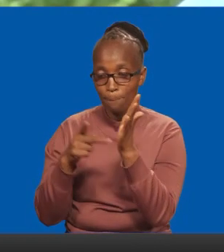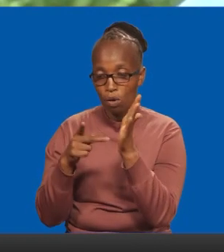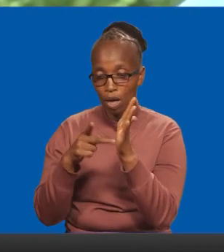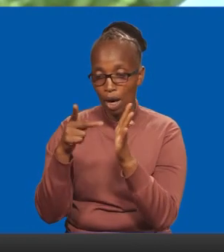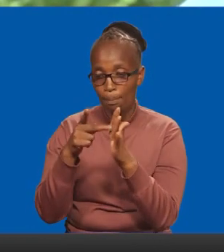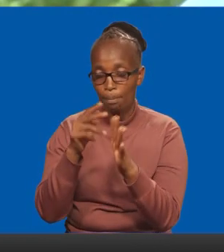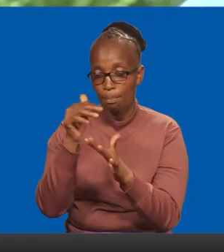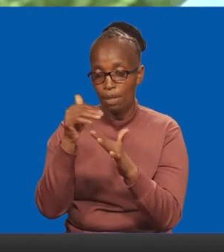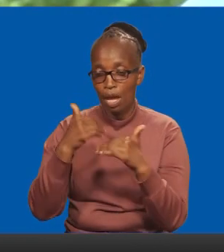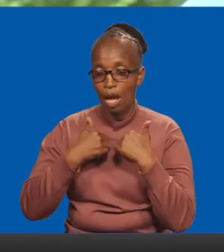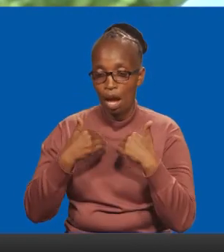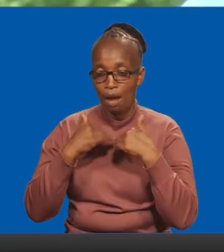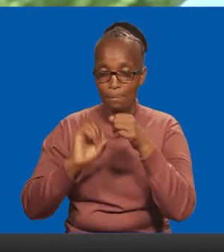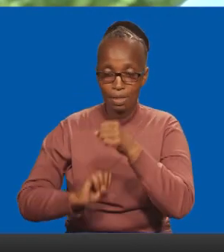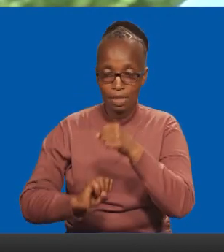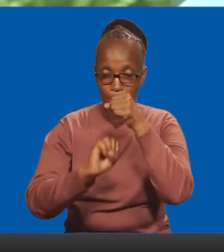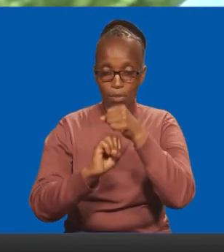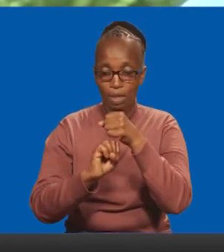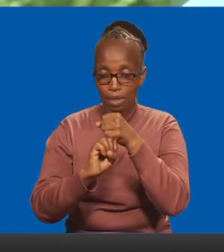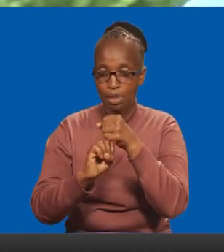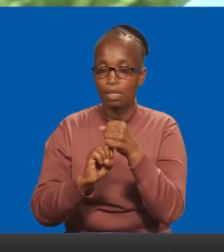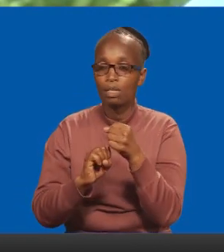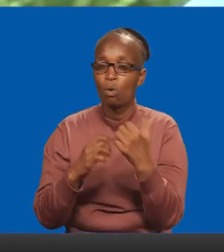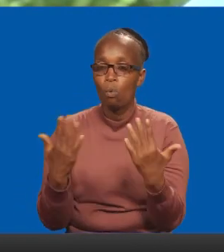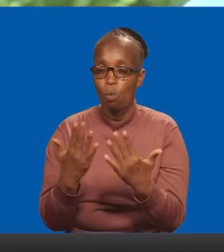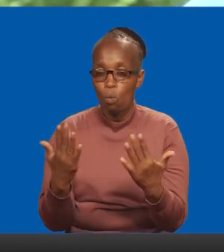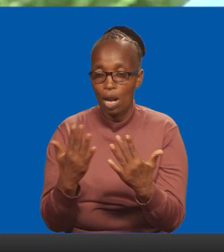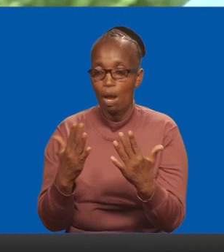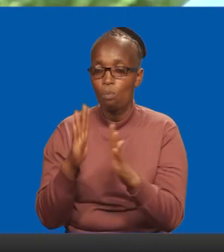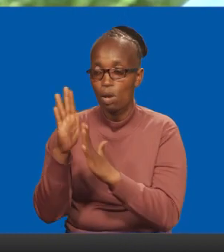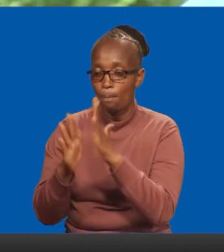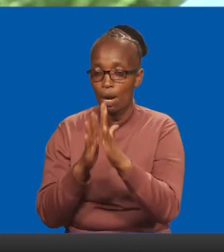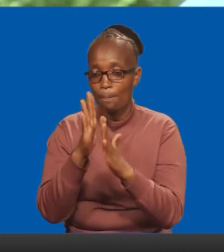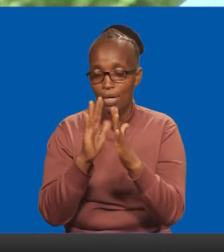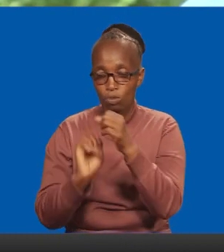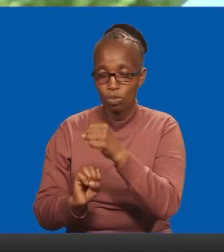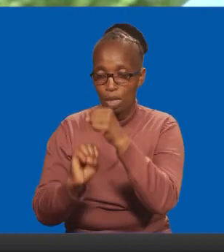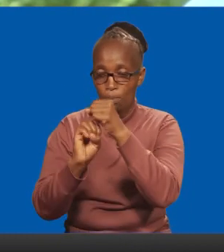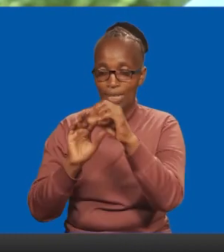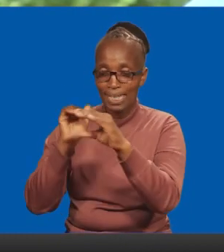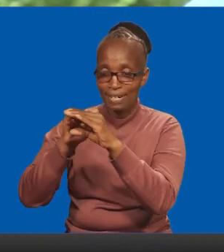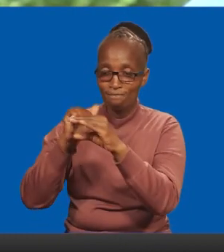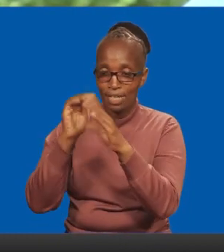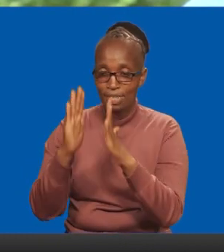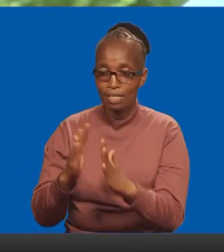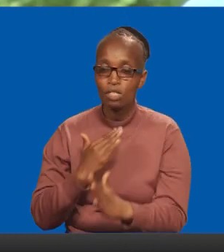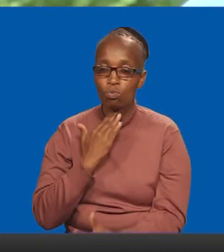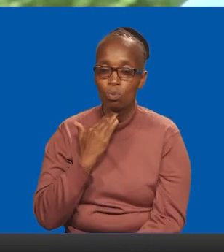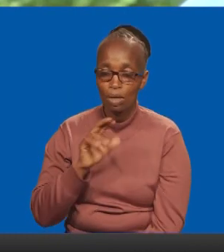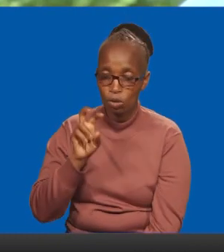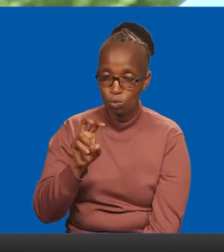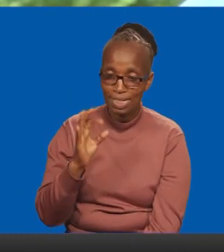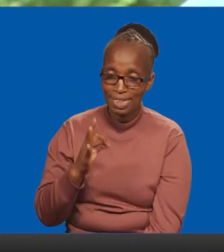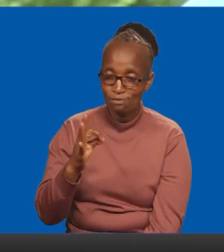supported by a tourism fund is meant to prepare the investors for tomorrow so that we travel and see how